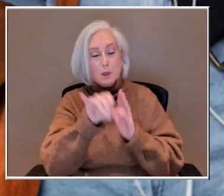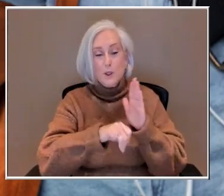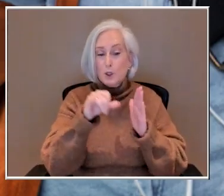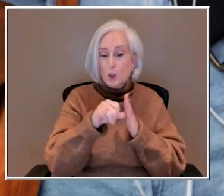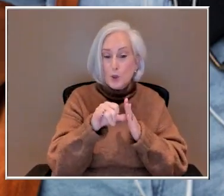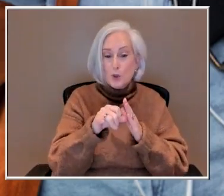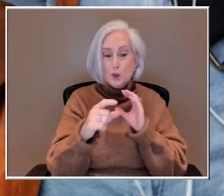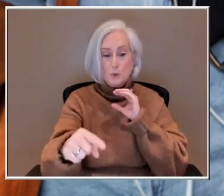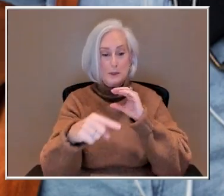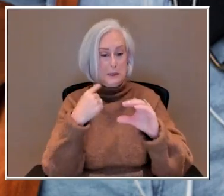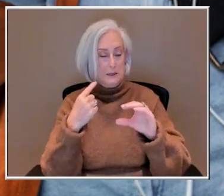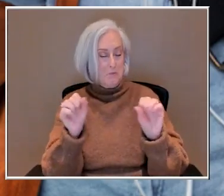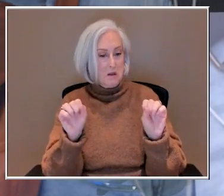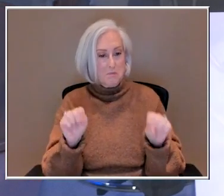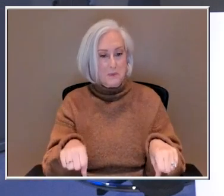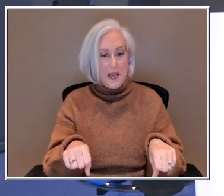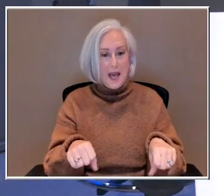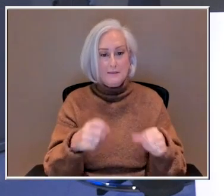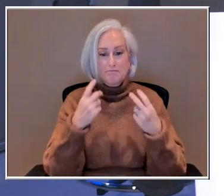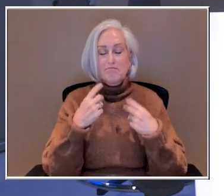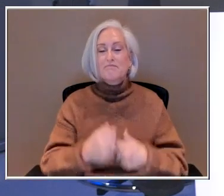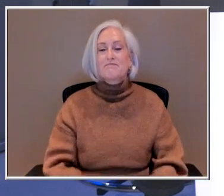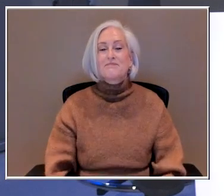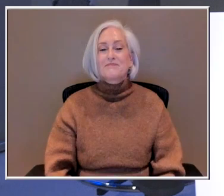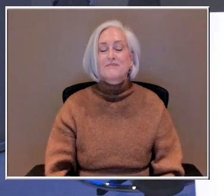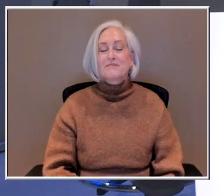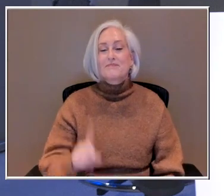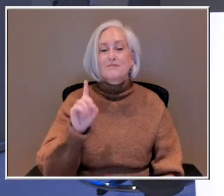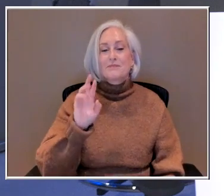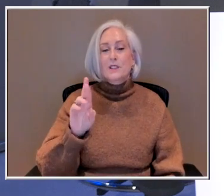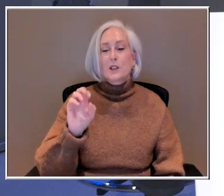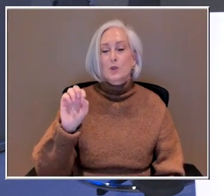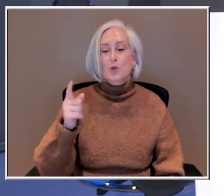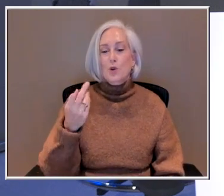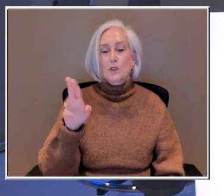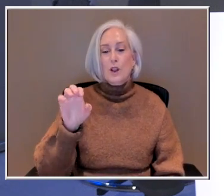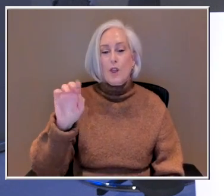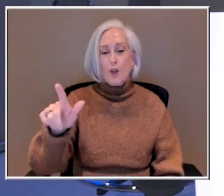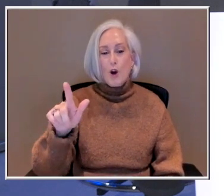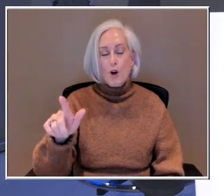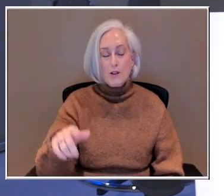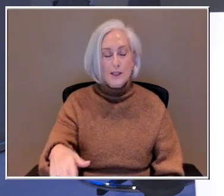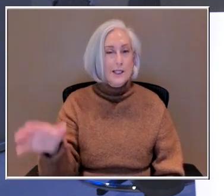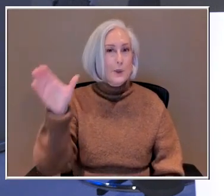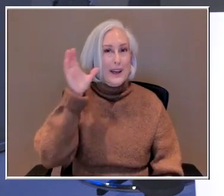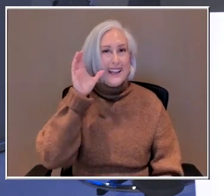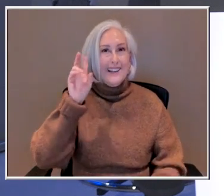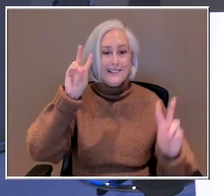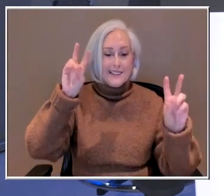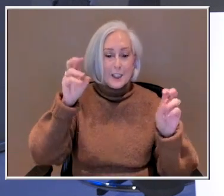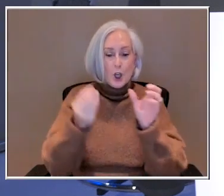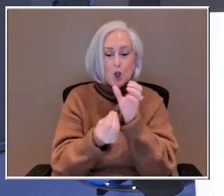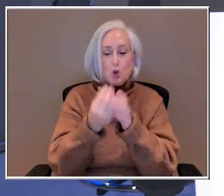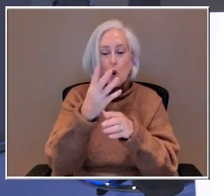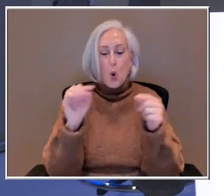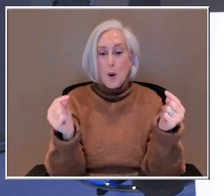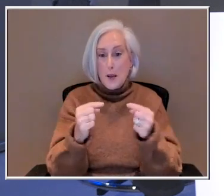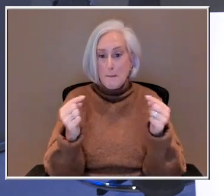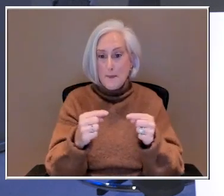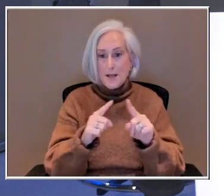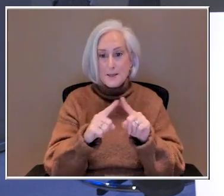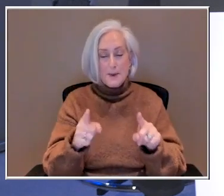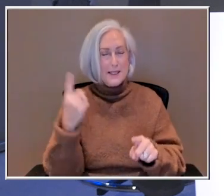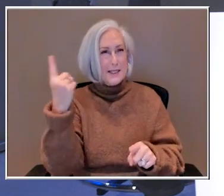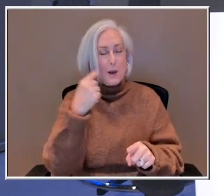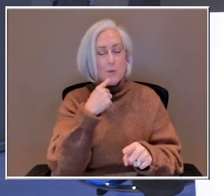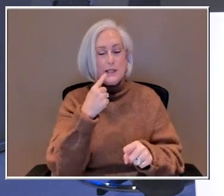there on your screen. Dr. Rosenthal, as parents, we hear of growing pains, but when your child complains of bone pain, how do